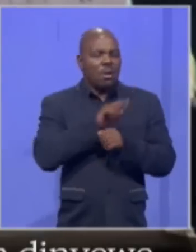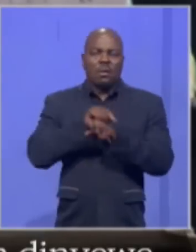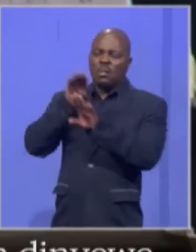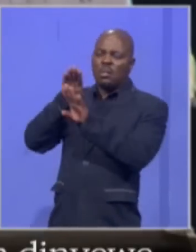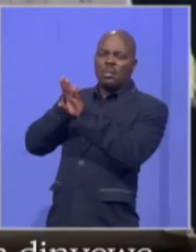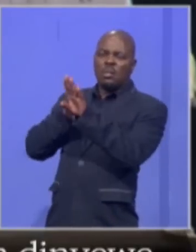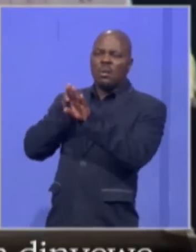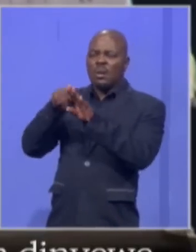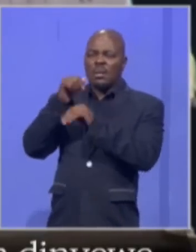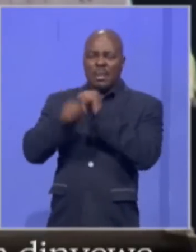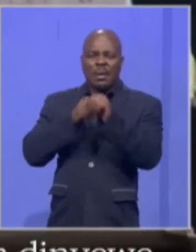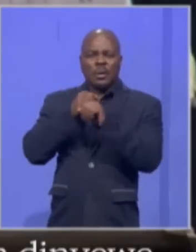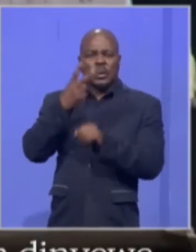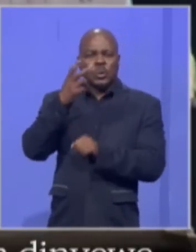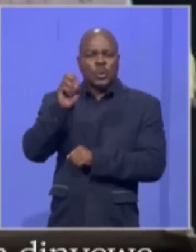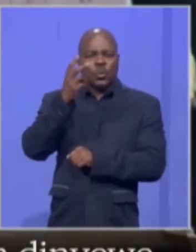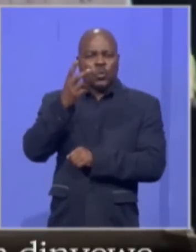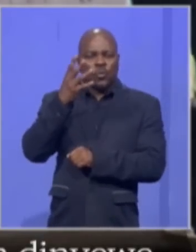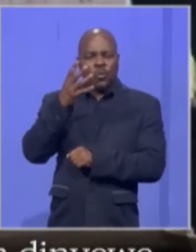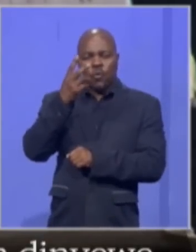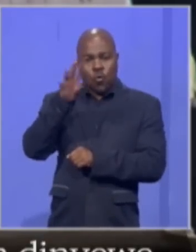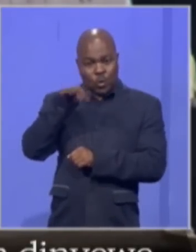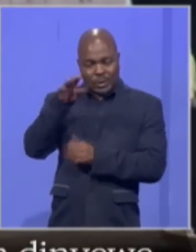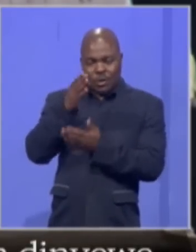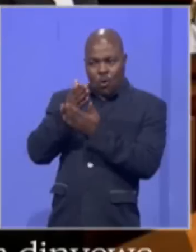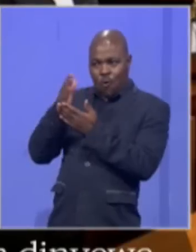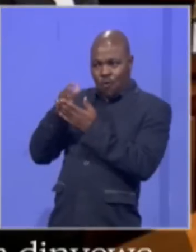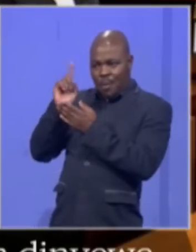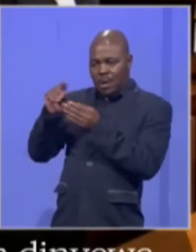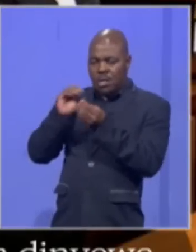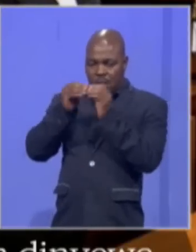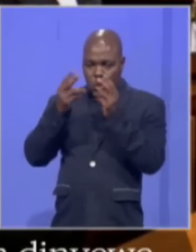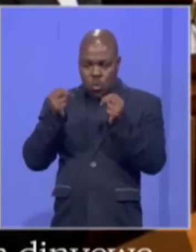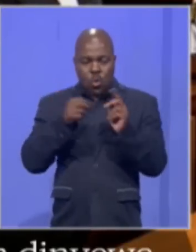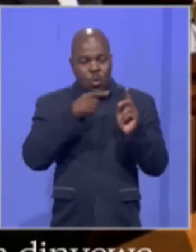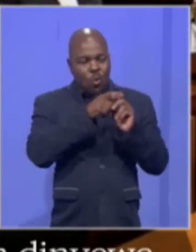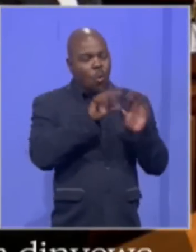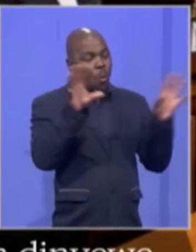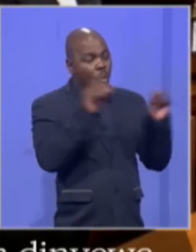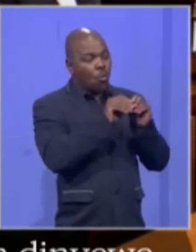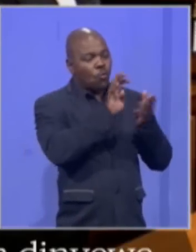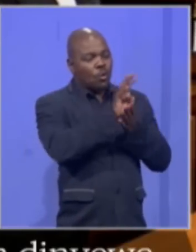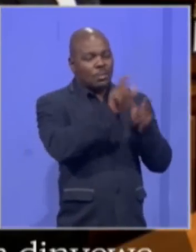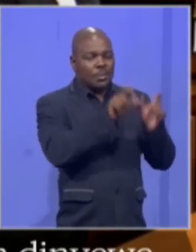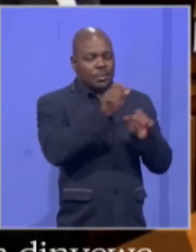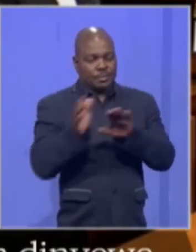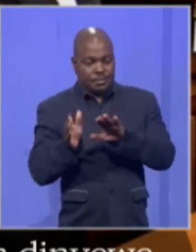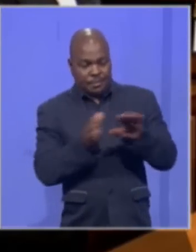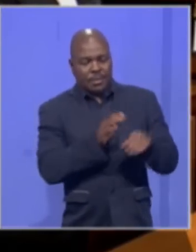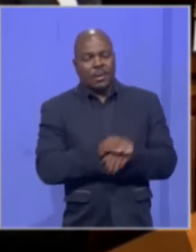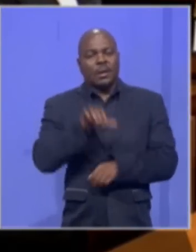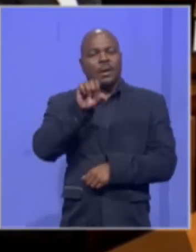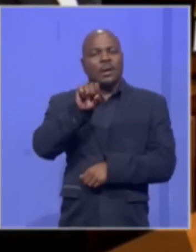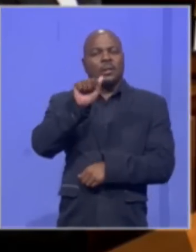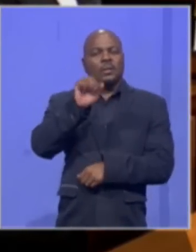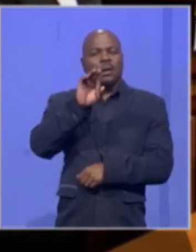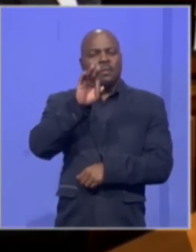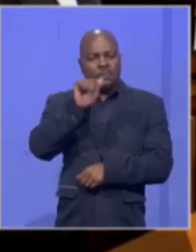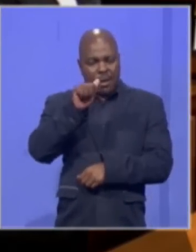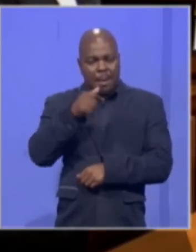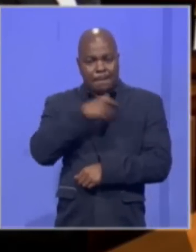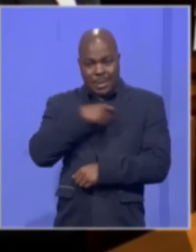ka 2014 moo e le moqosi wa 17. Ka ho le leng mopresidente wa SAFA Dennis Jordan o tlo kgutlela lekgotleng